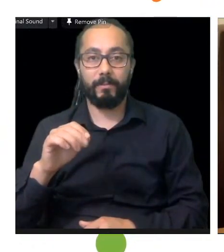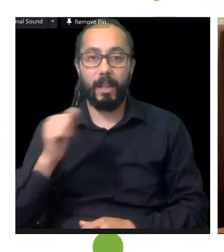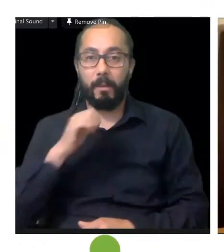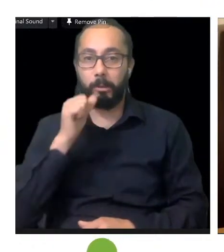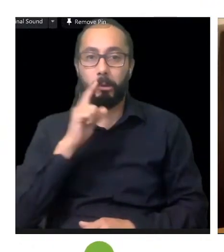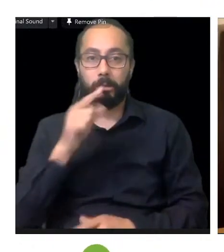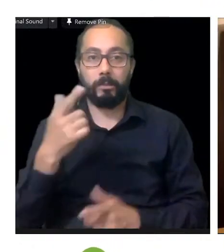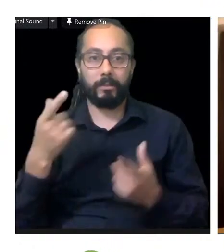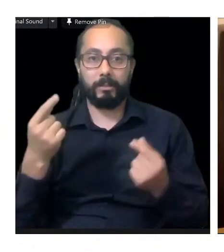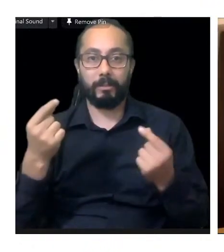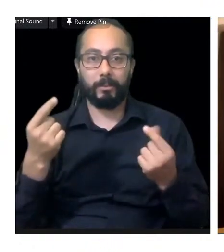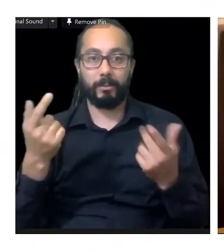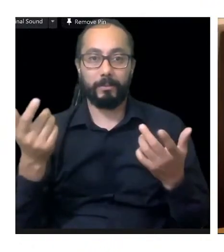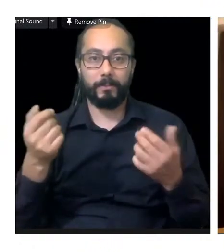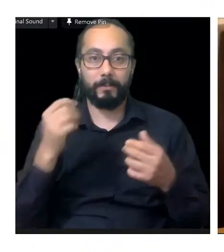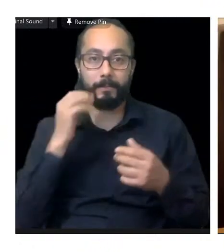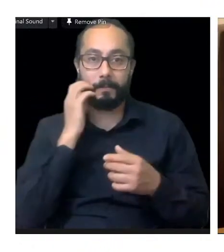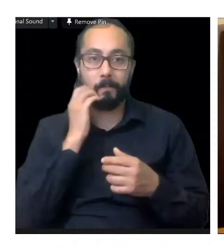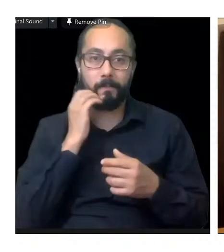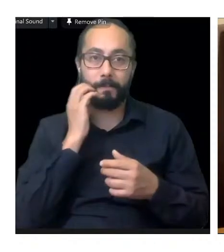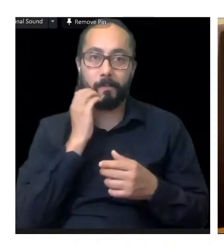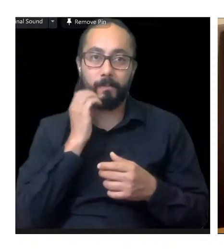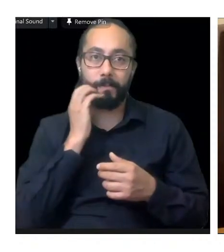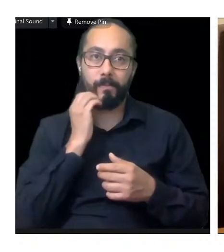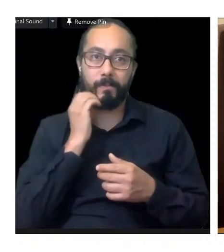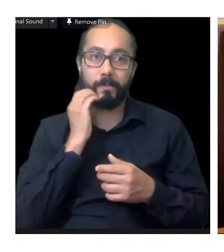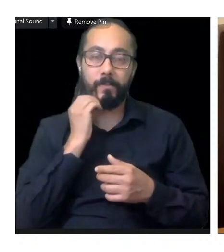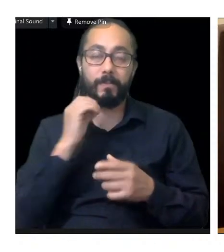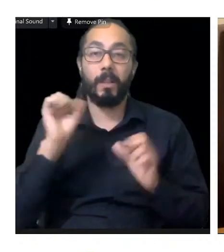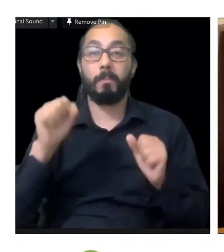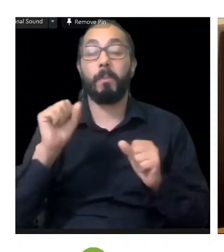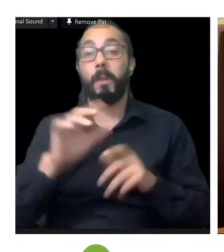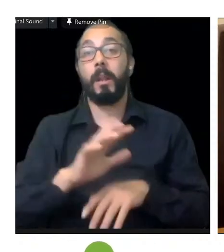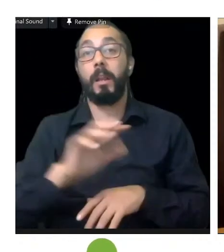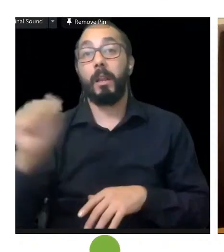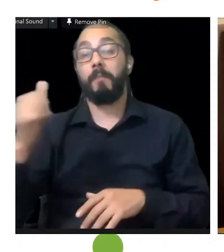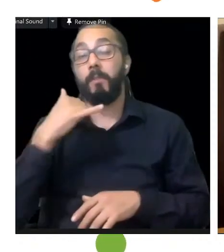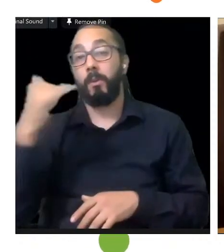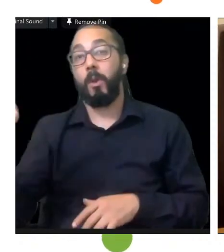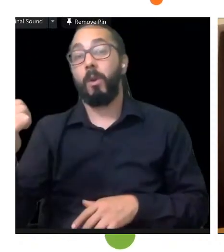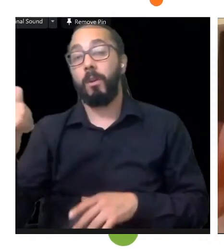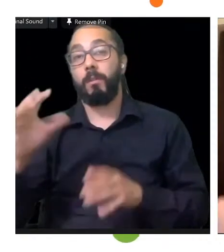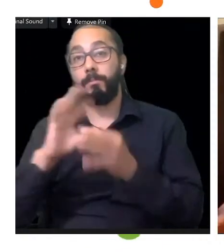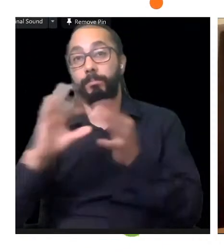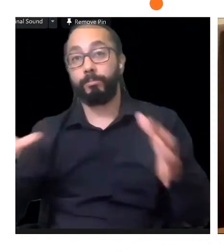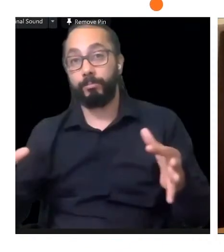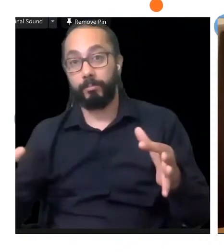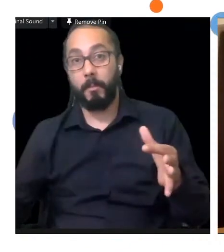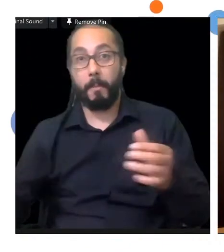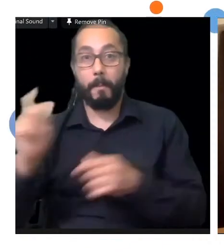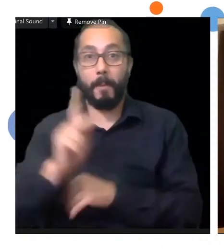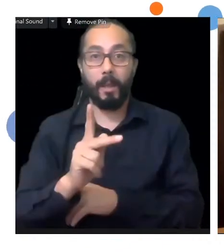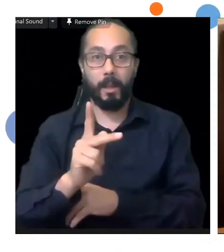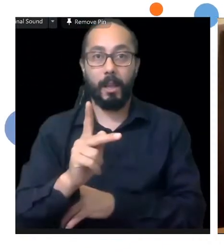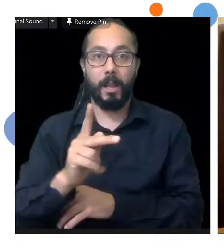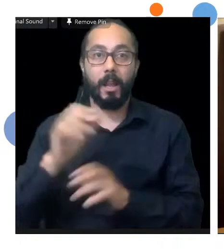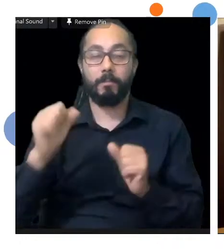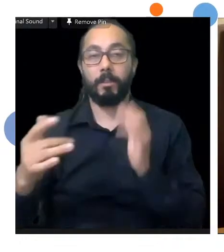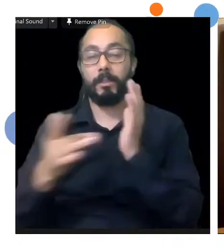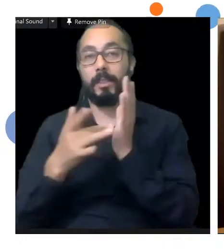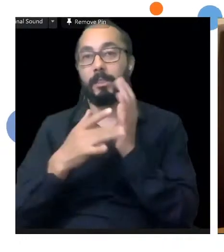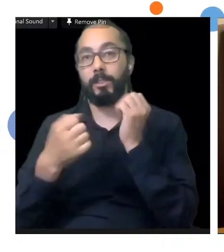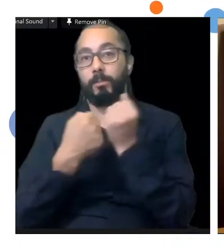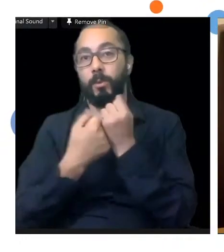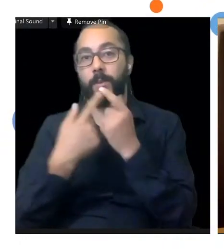now. Do you want to maybe leave the call and come back? That might help. We're getting some tech support from our